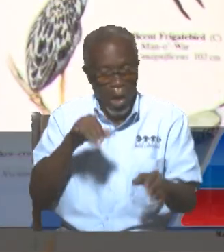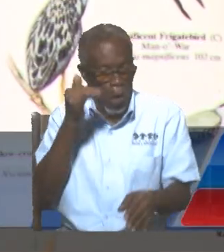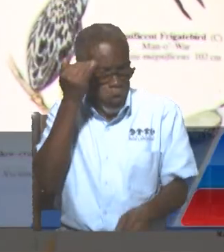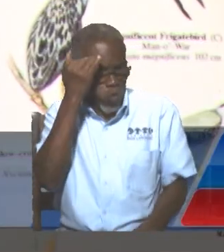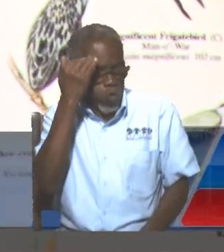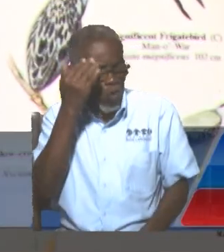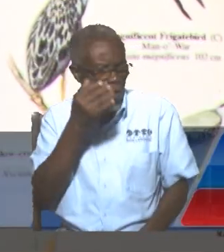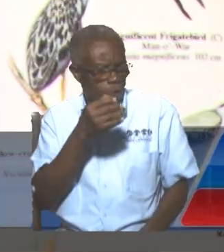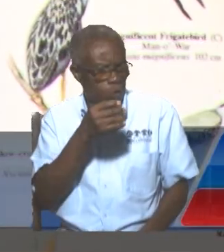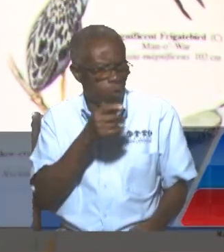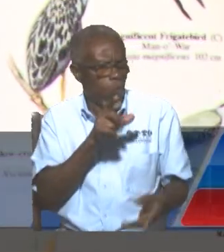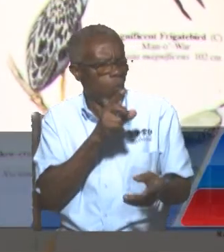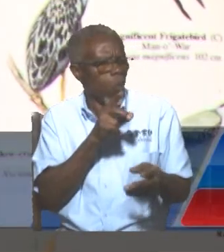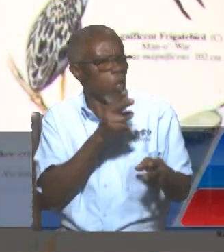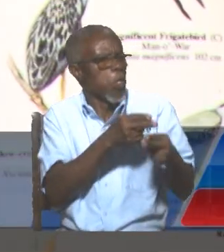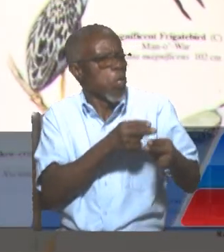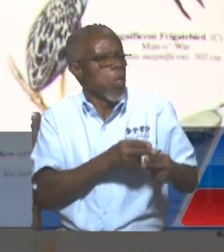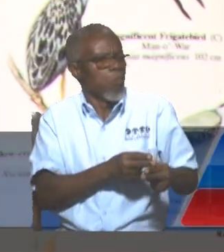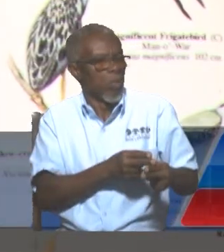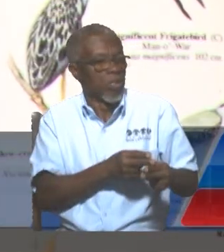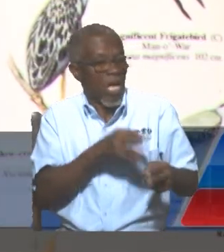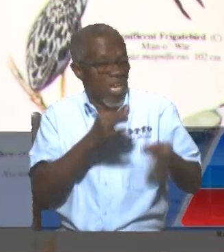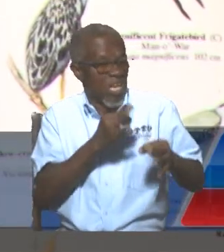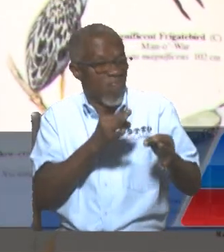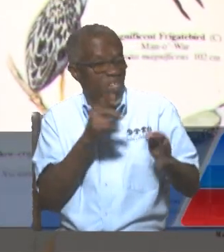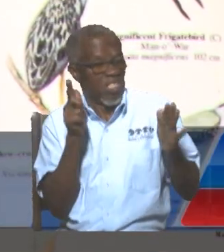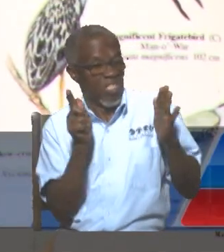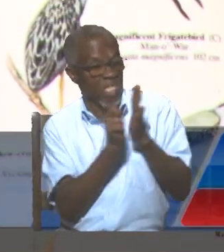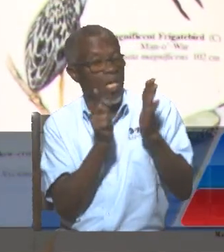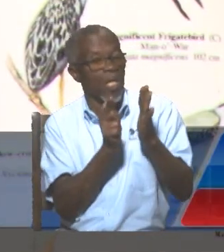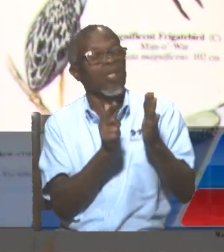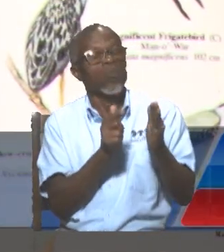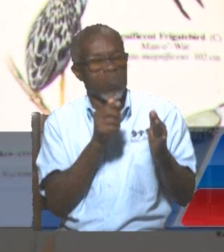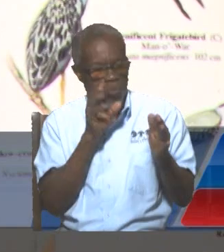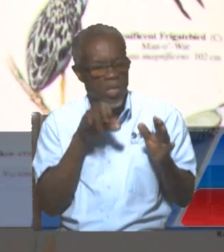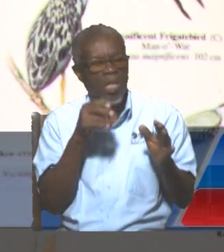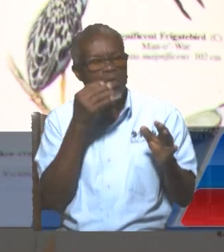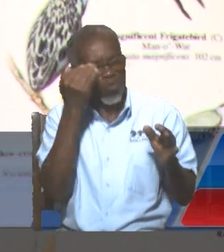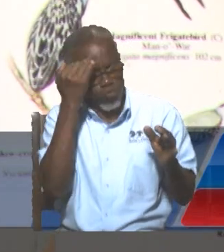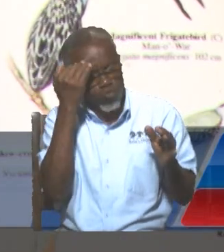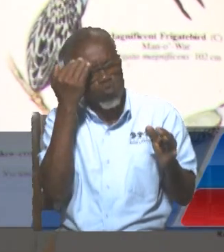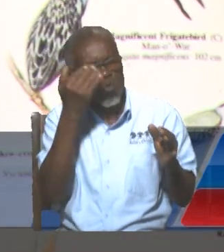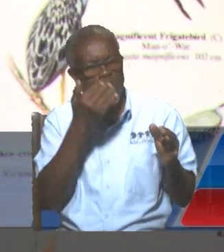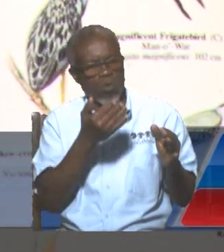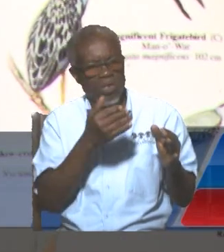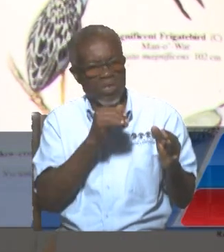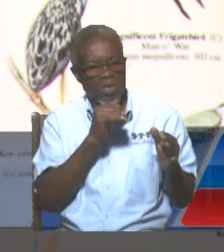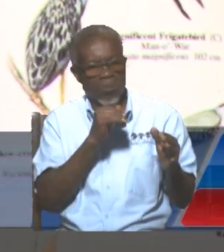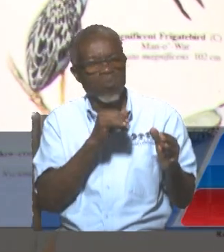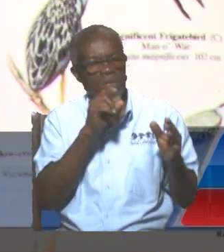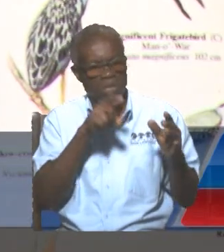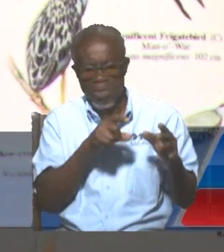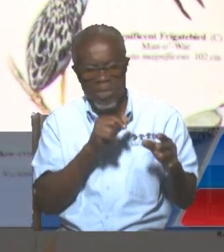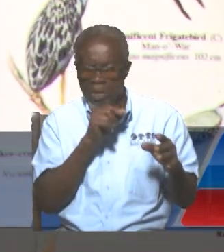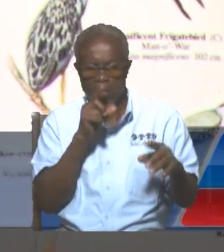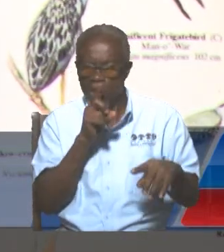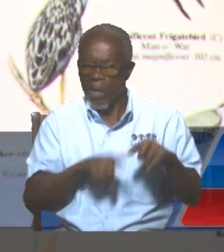not, and if it's illegal or not to have it here. So I actually believe that we need to start